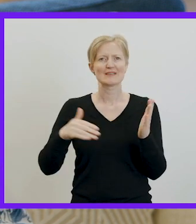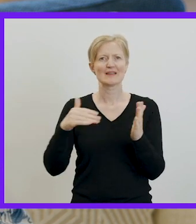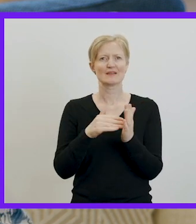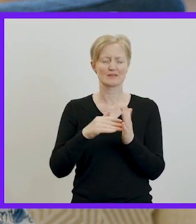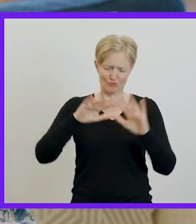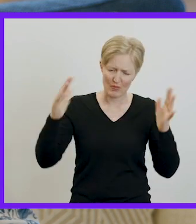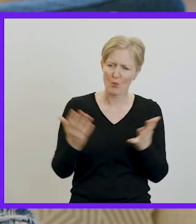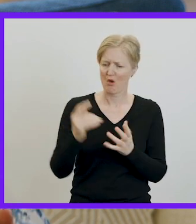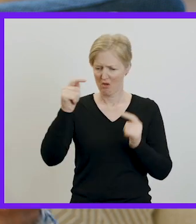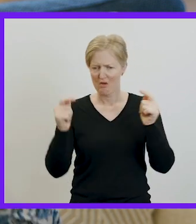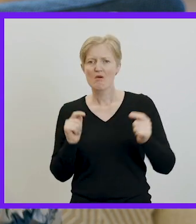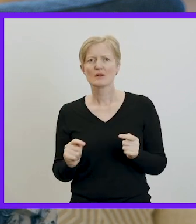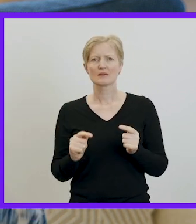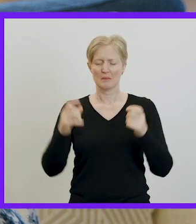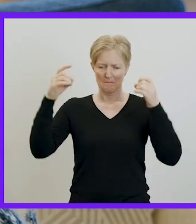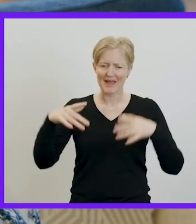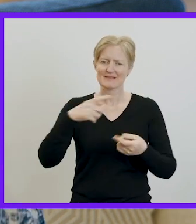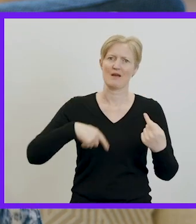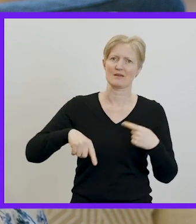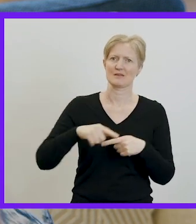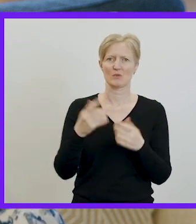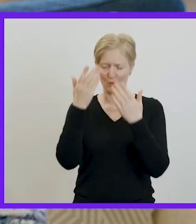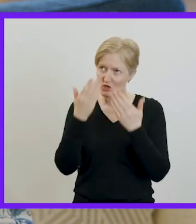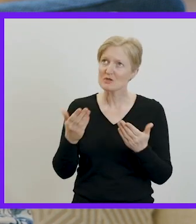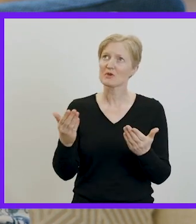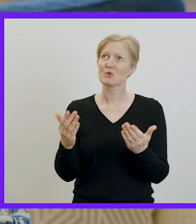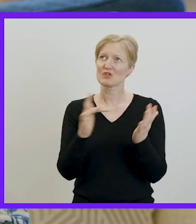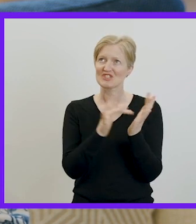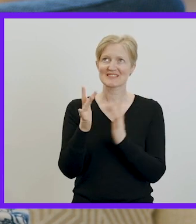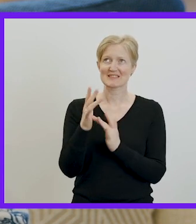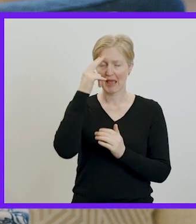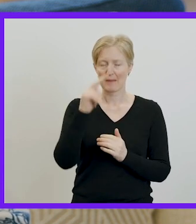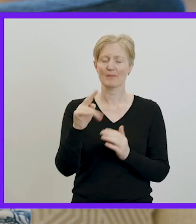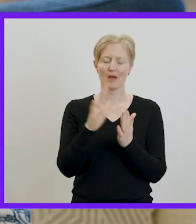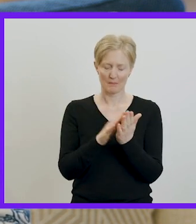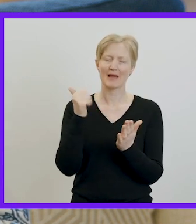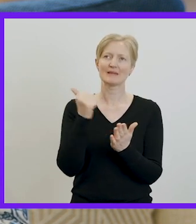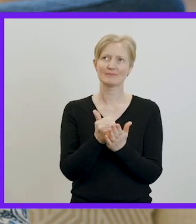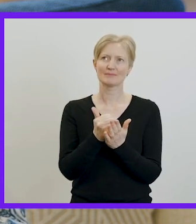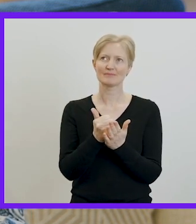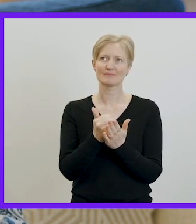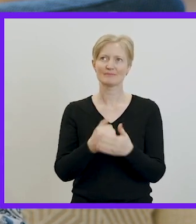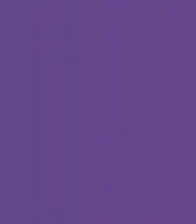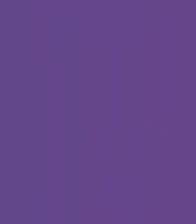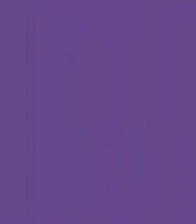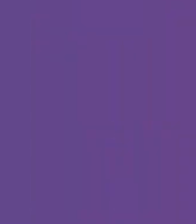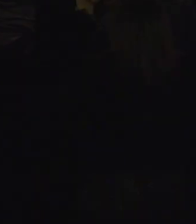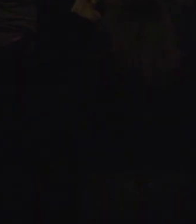and overseas. We pray that we would be blessed as we worship you now. In Jesus' name, amen.